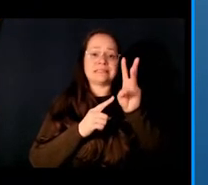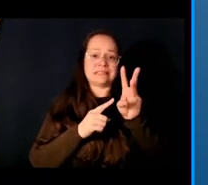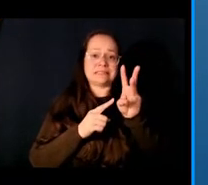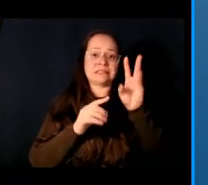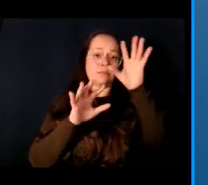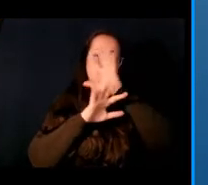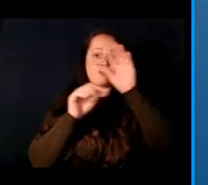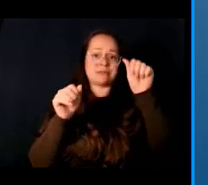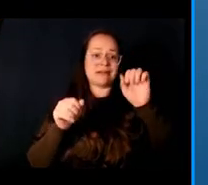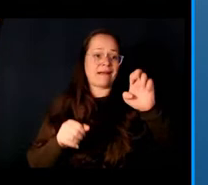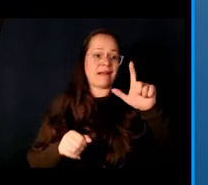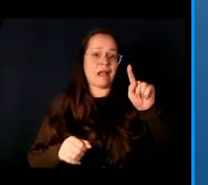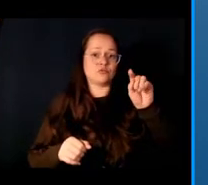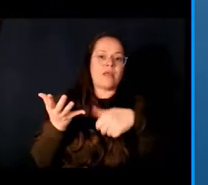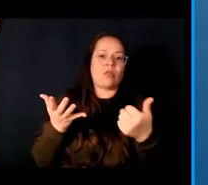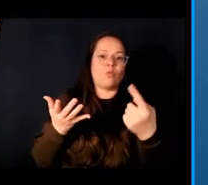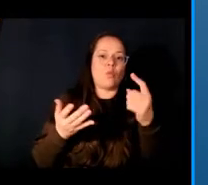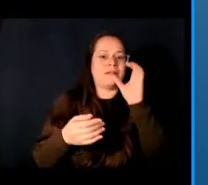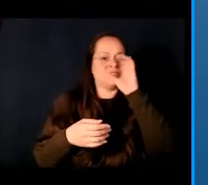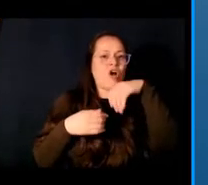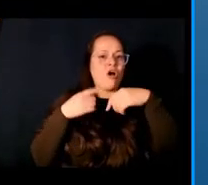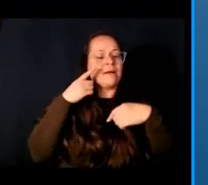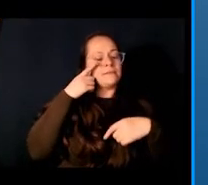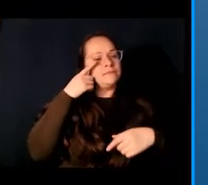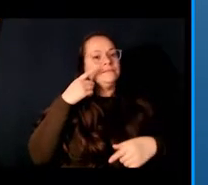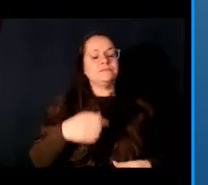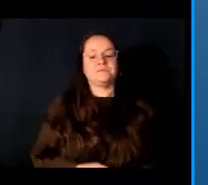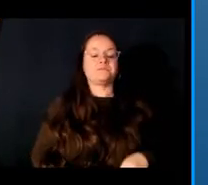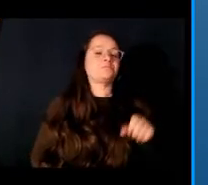electors and it originally